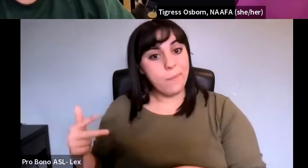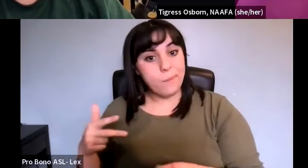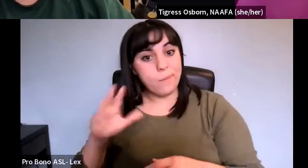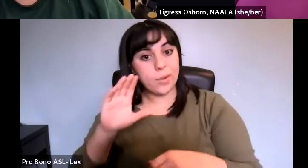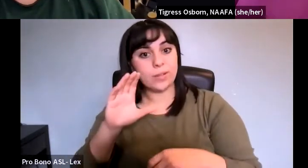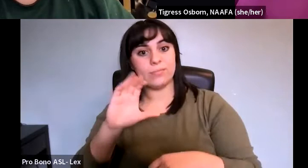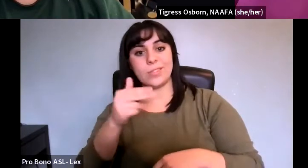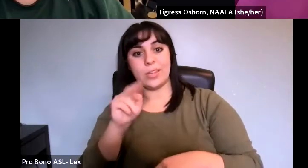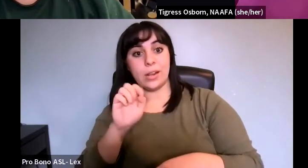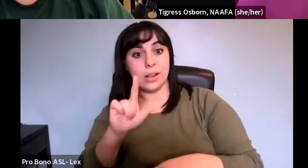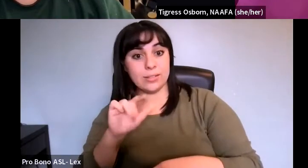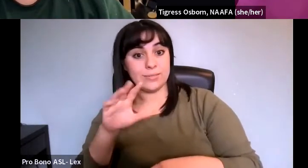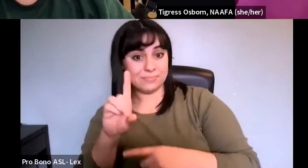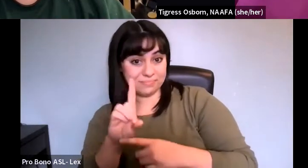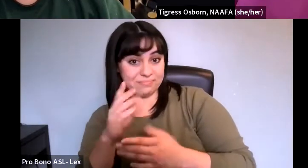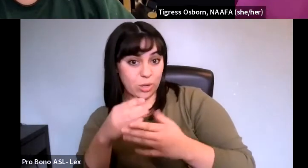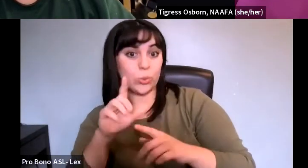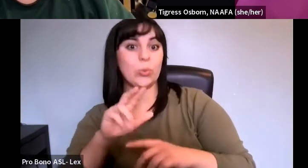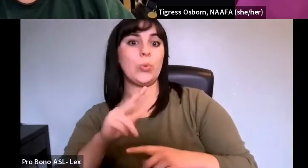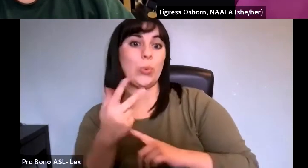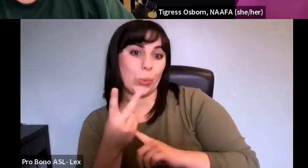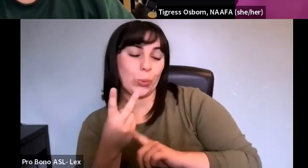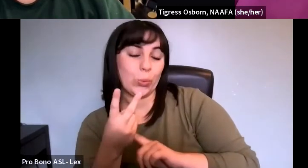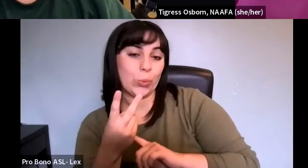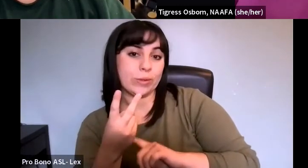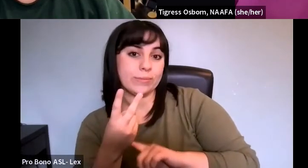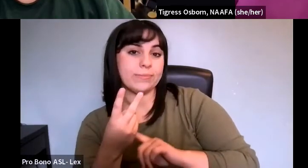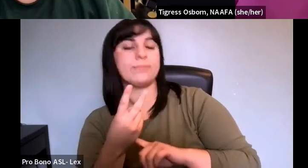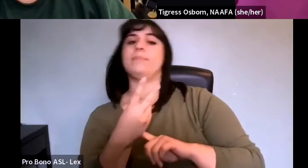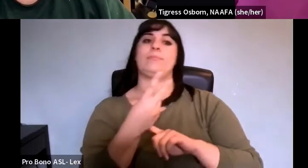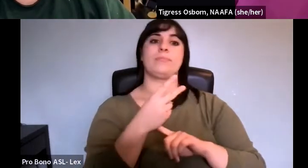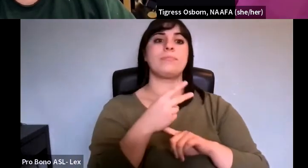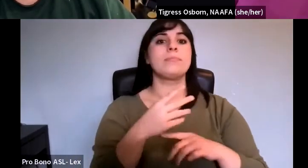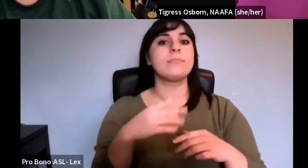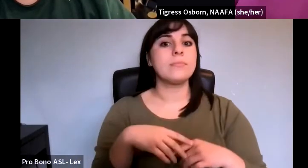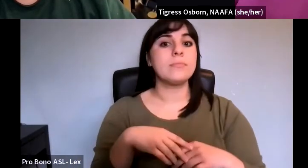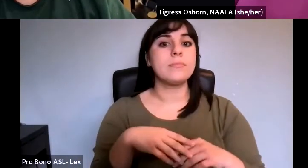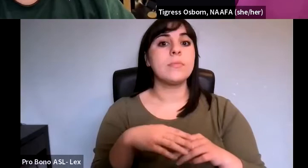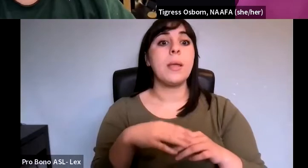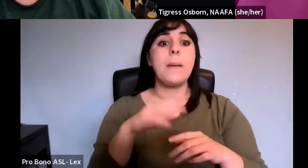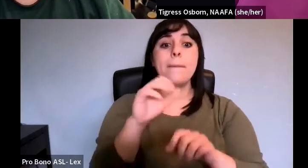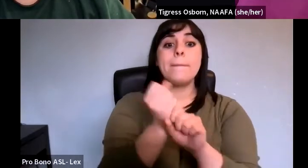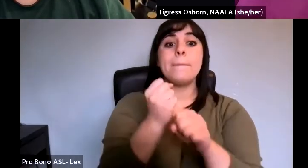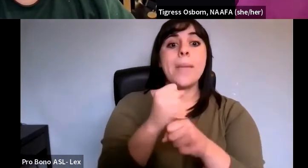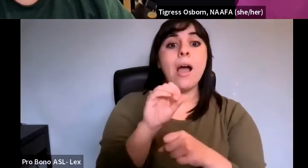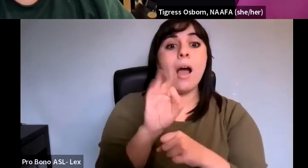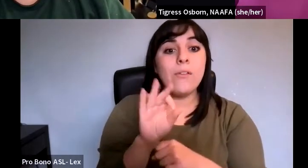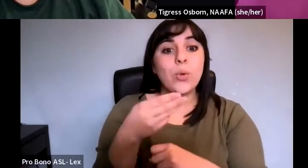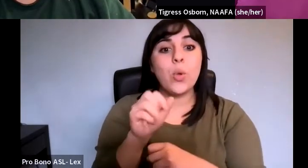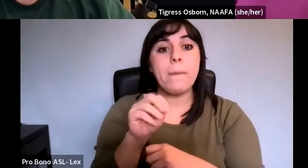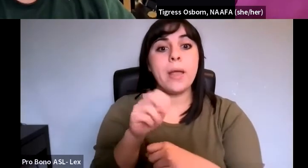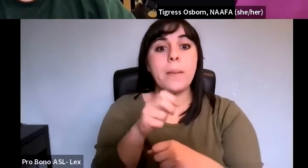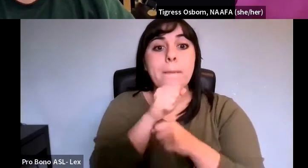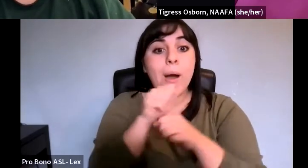Talk was shared worldwide. She has spoken to millions on her Made of Human podcast, now known as Who Hurt